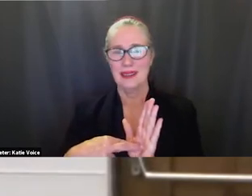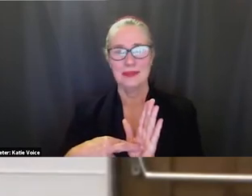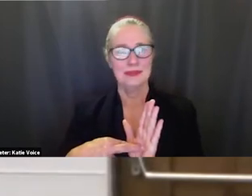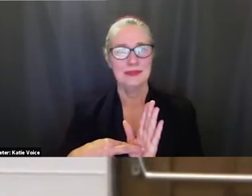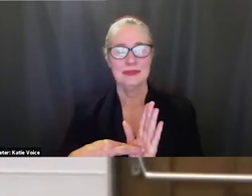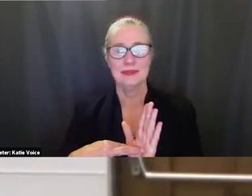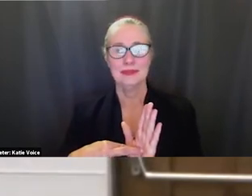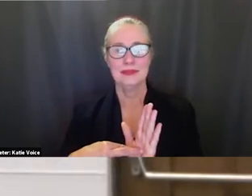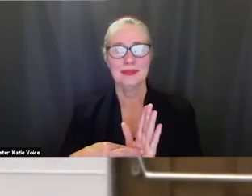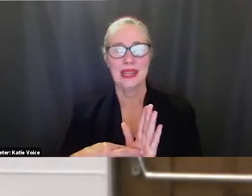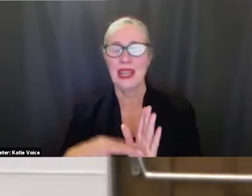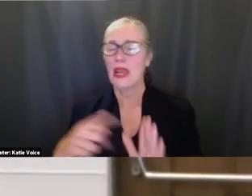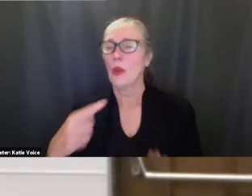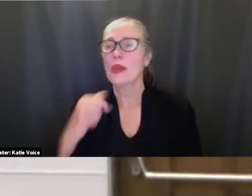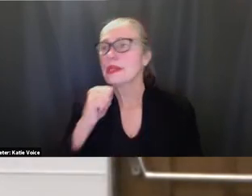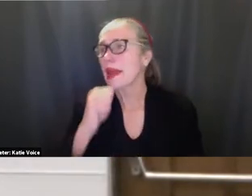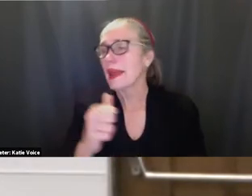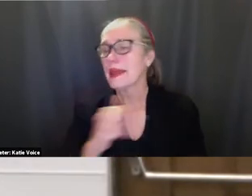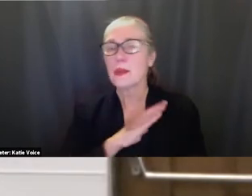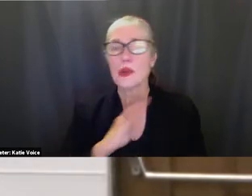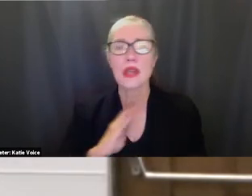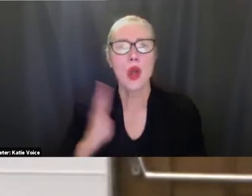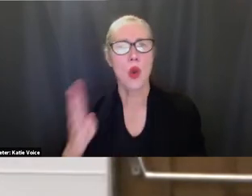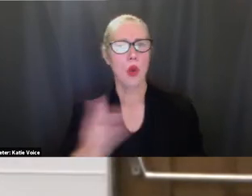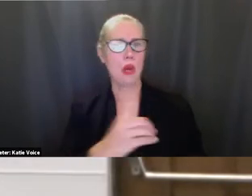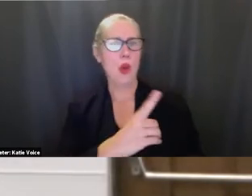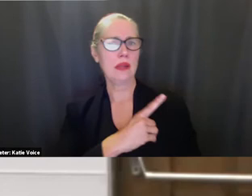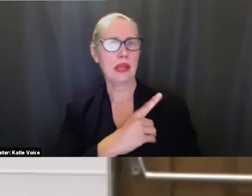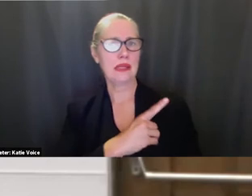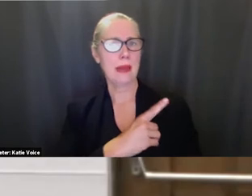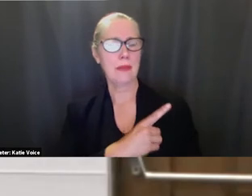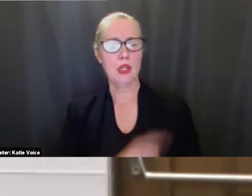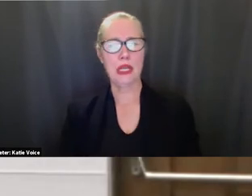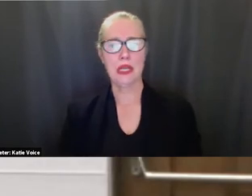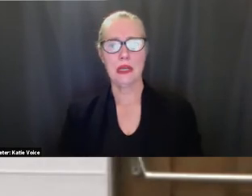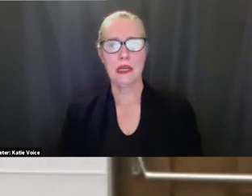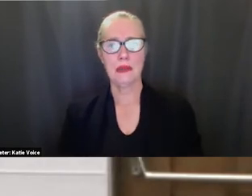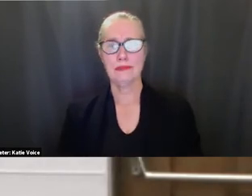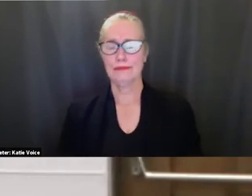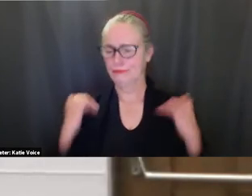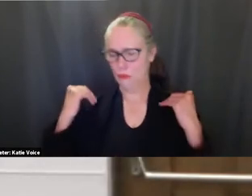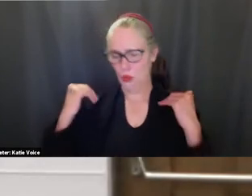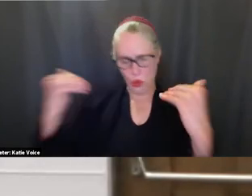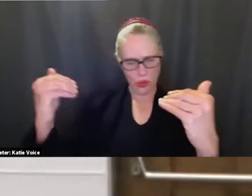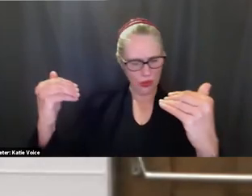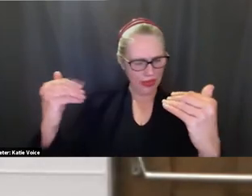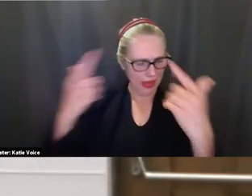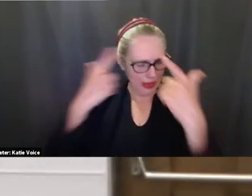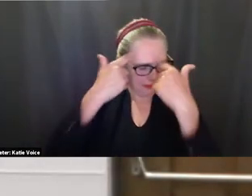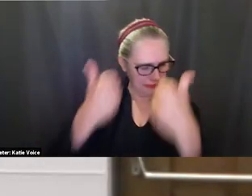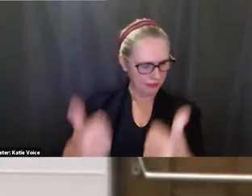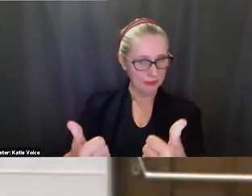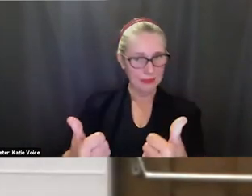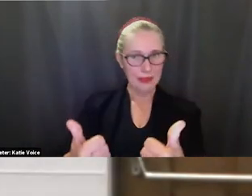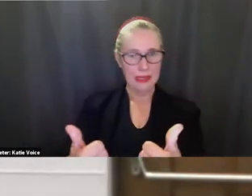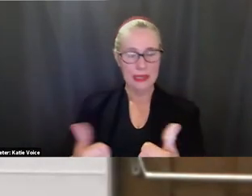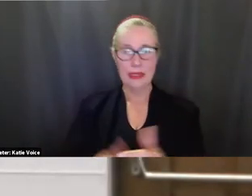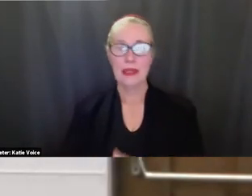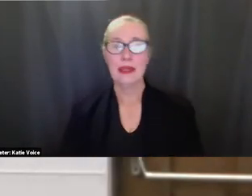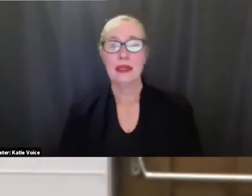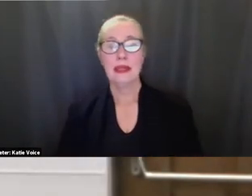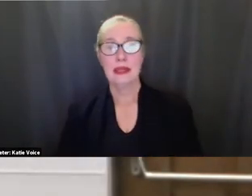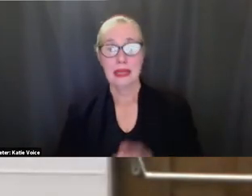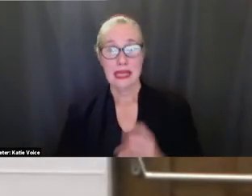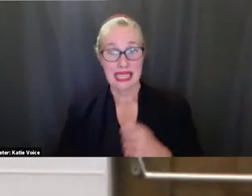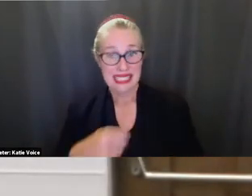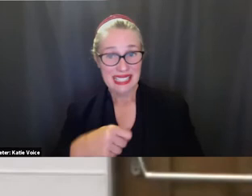uh the board said we want a deputy and do your thing rather and i i remember